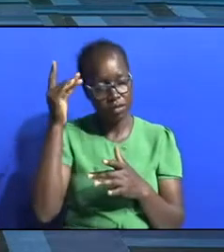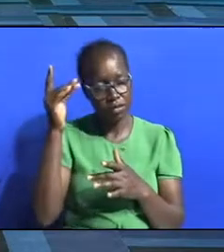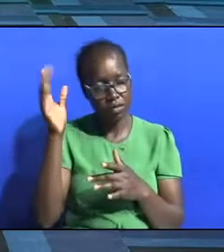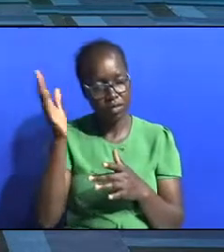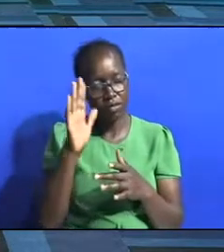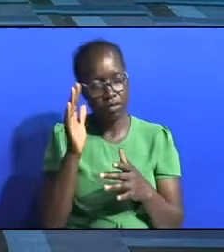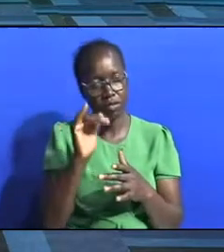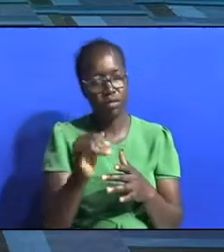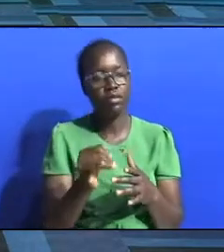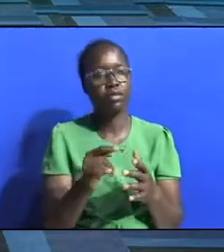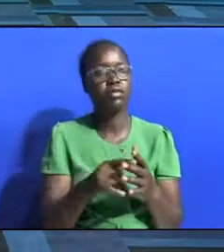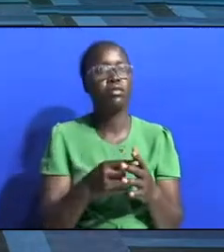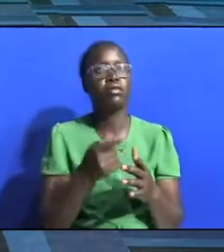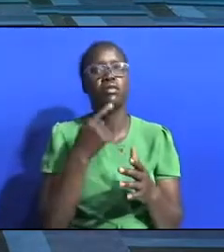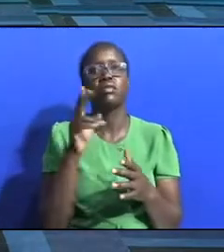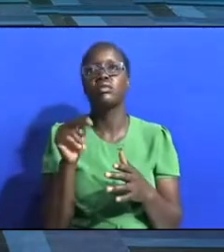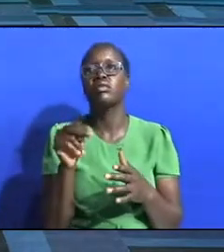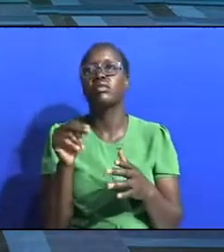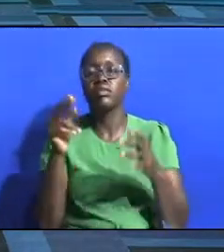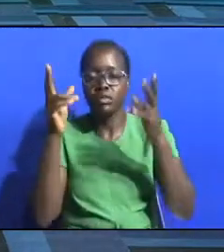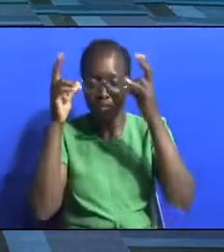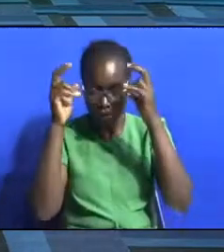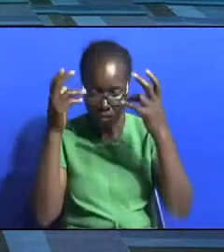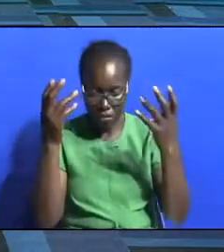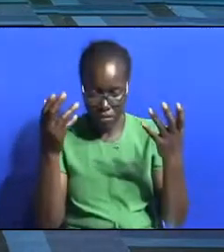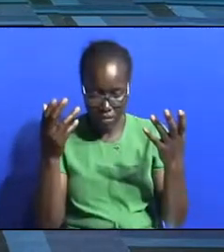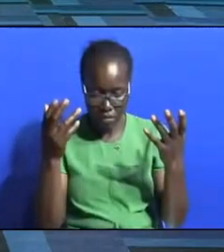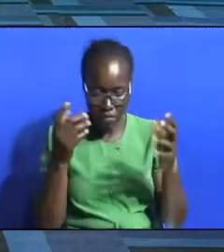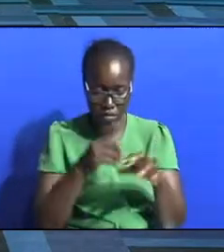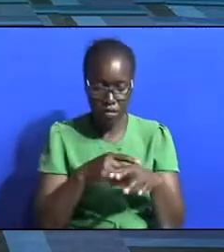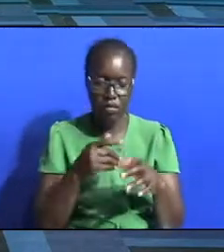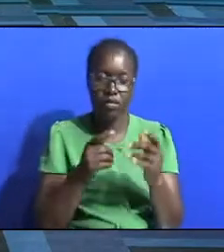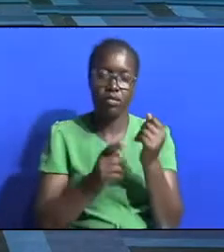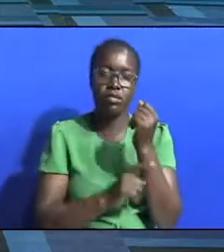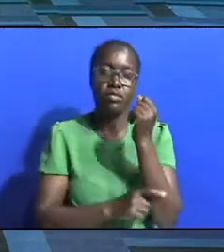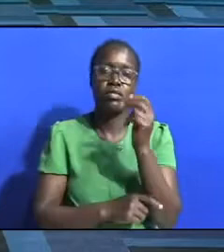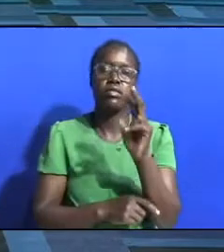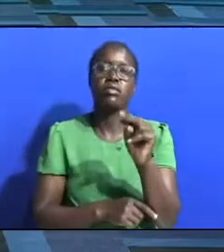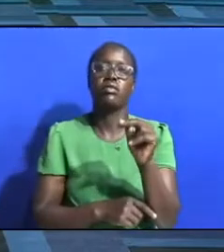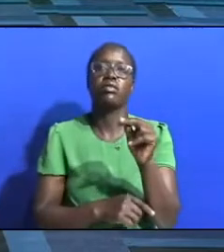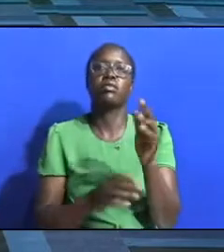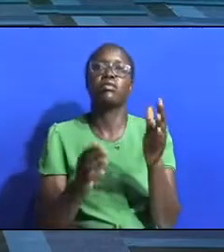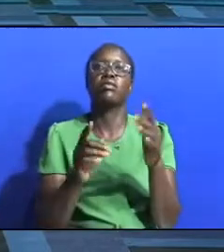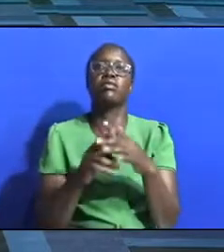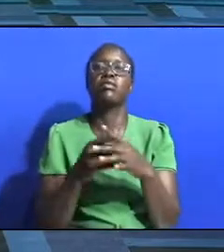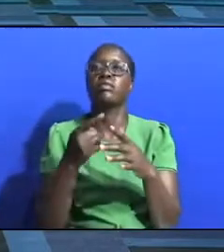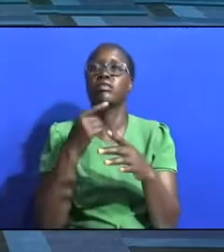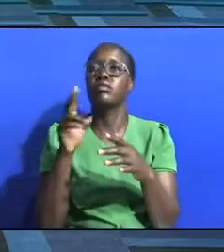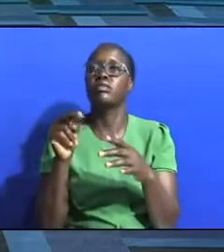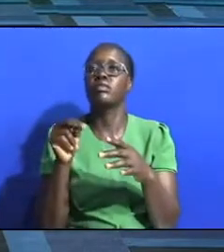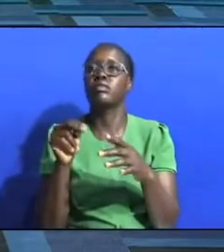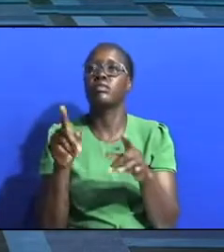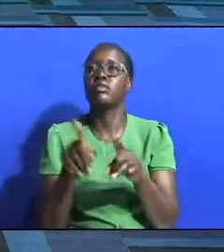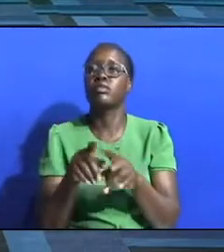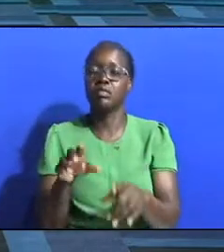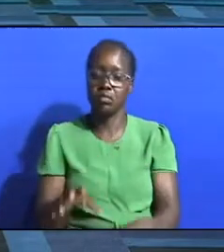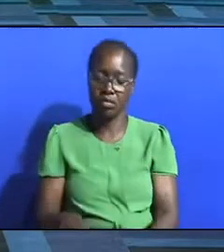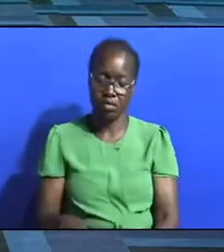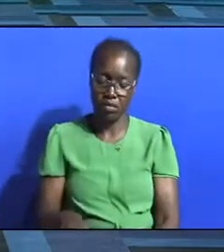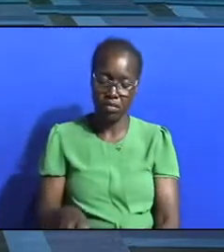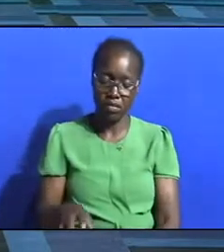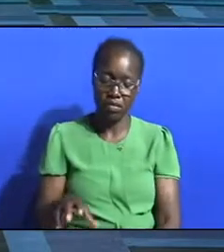not just start saying no to the devil when they were tempted. They started saying no when they were still